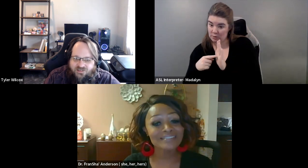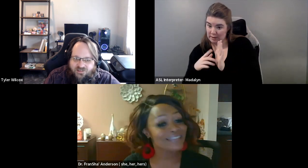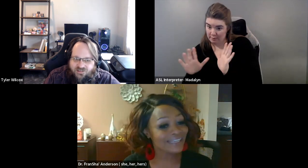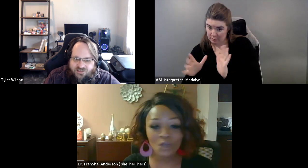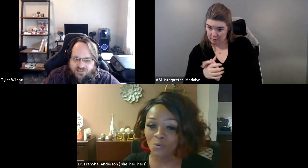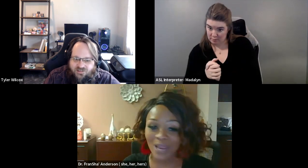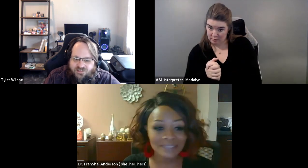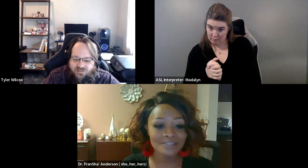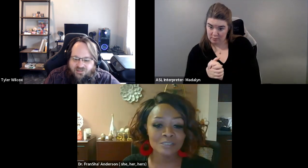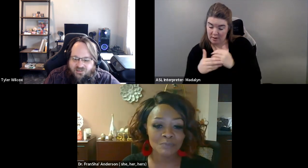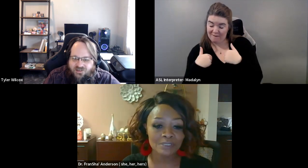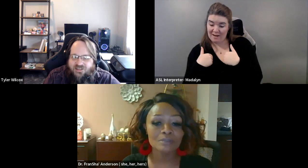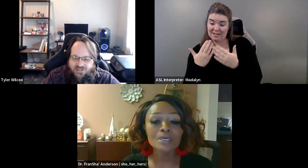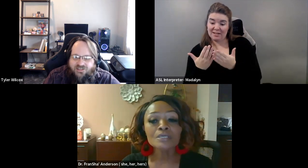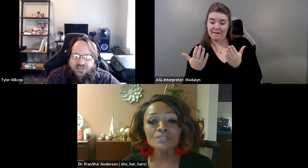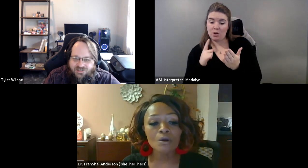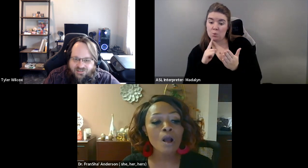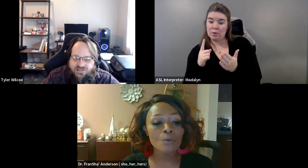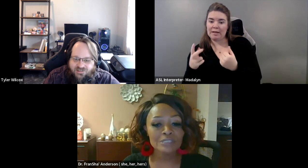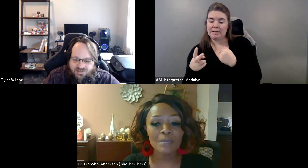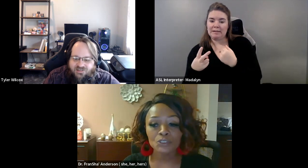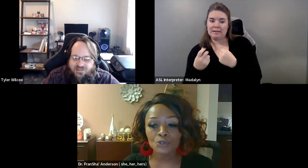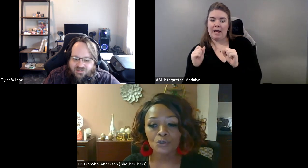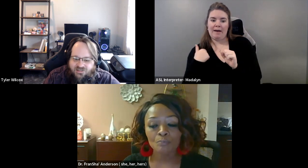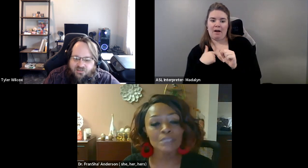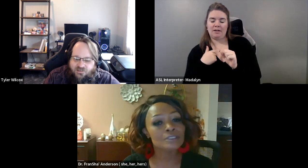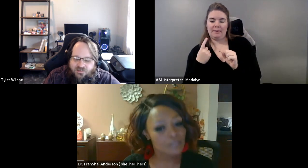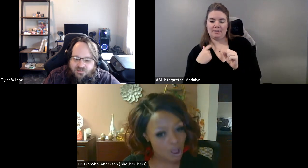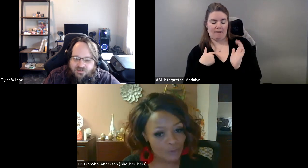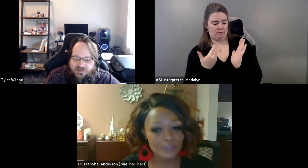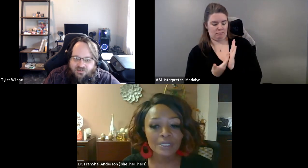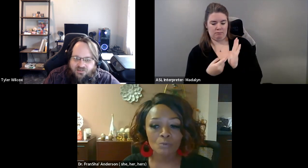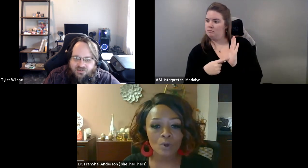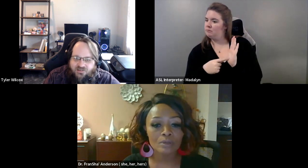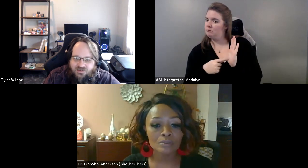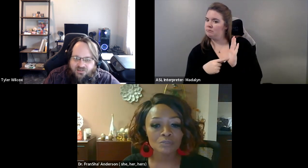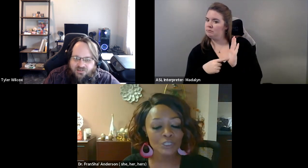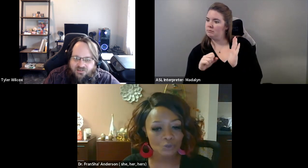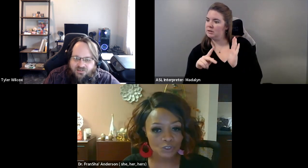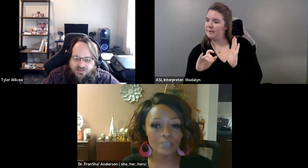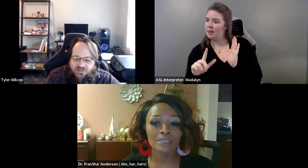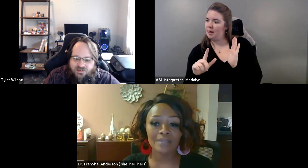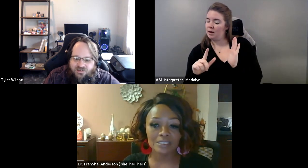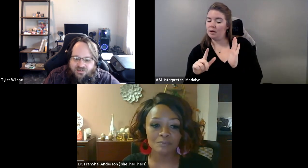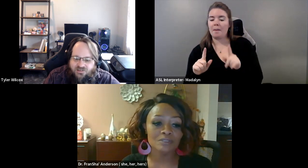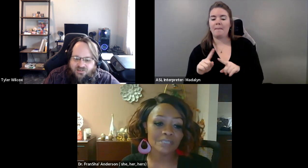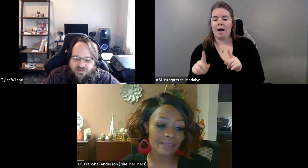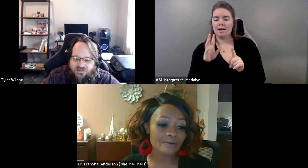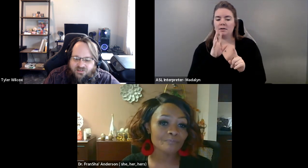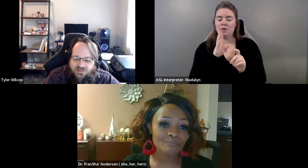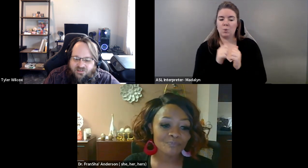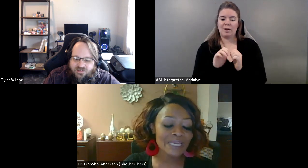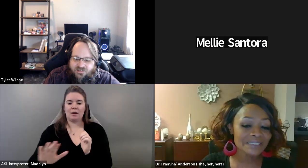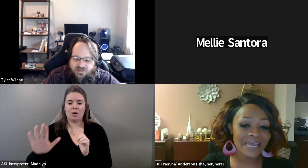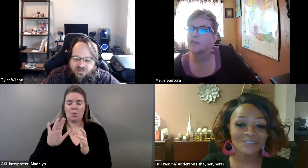saved us because I can go right to the spill. So always make sure, but talk with your network when you start getting that spill